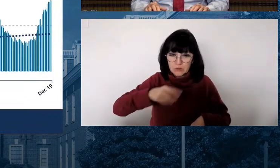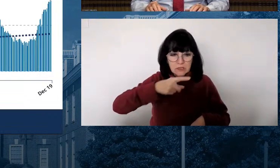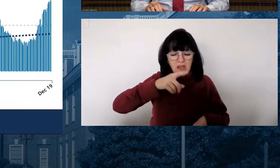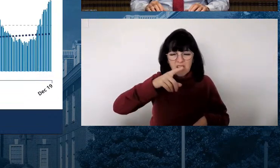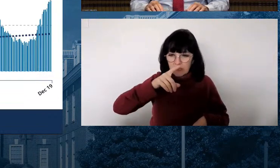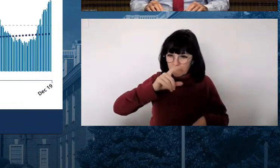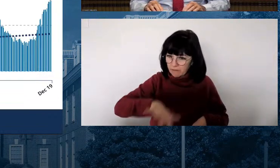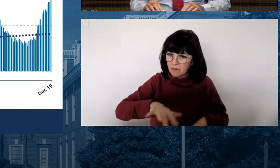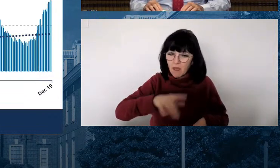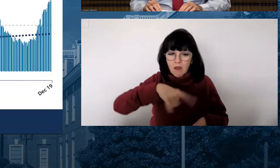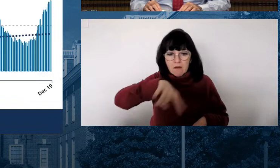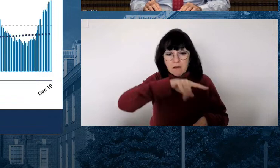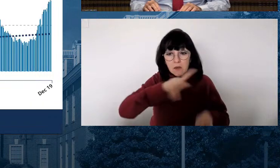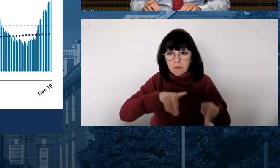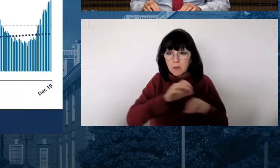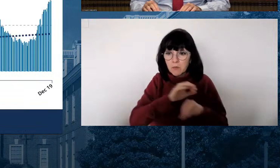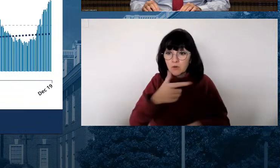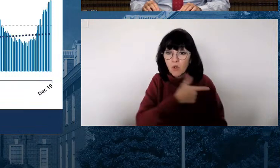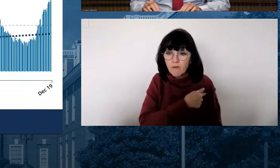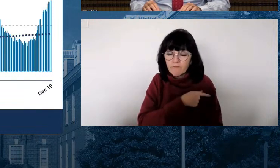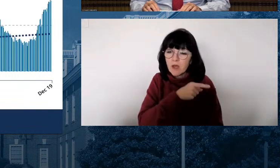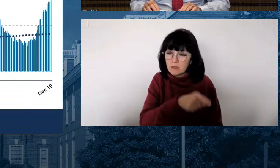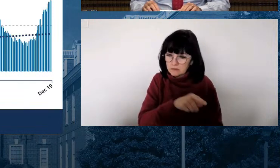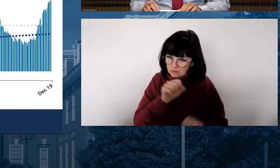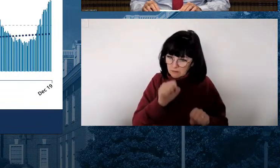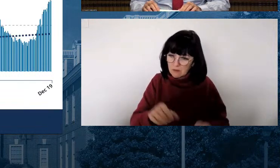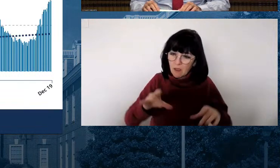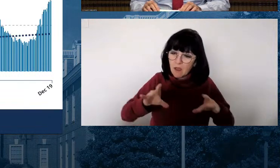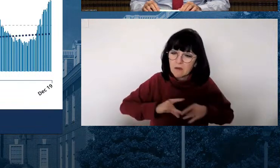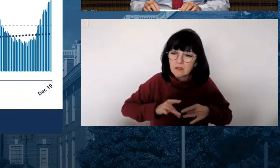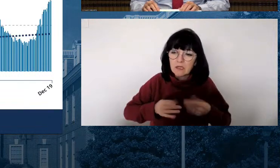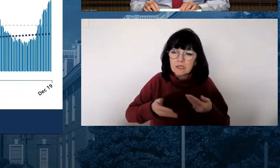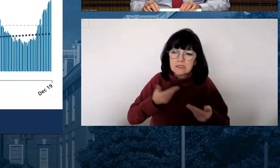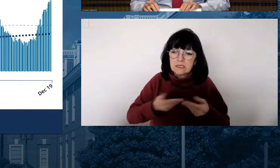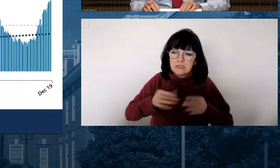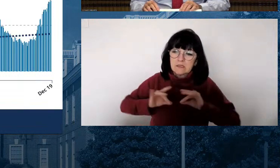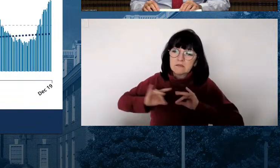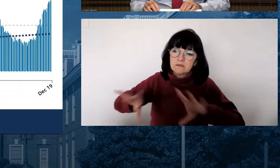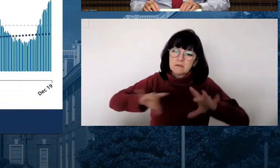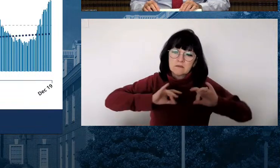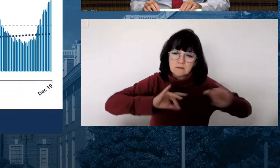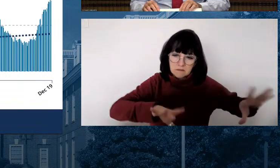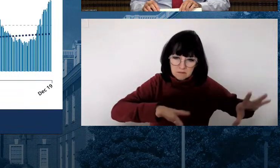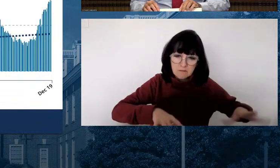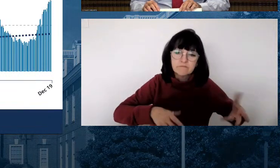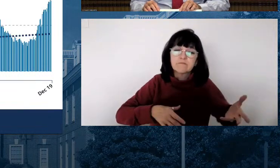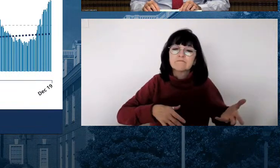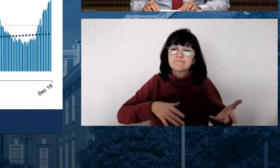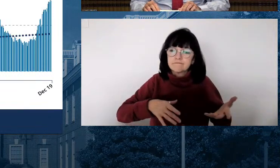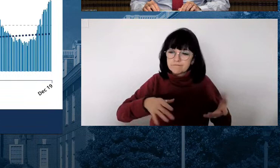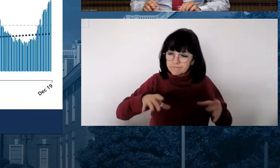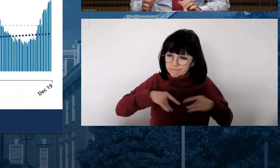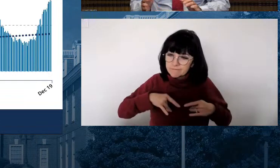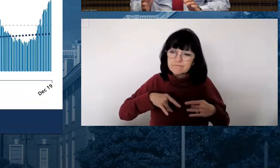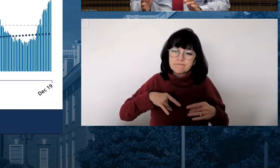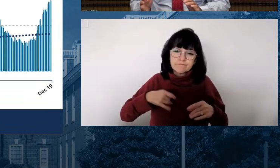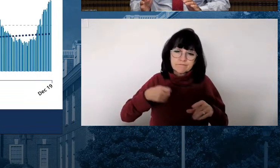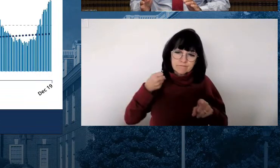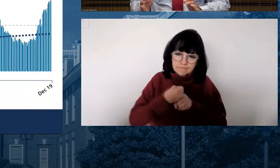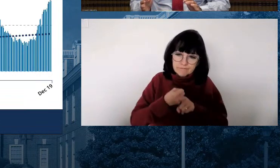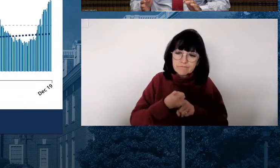create the situation that we are now with 390 people in our hospitals. And